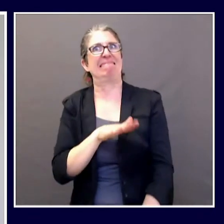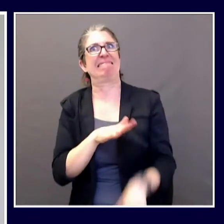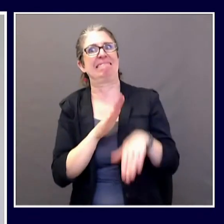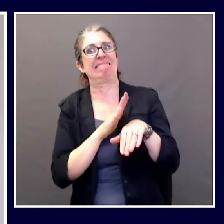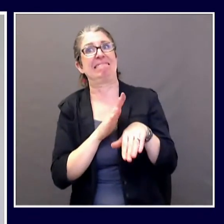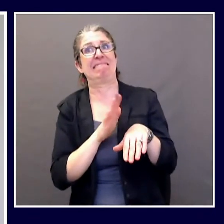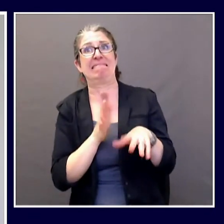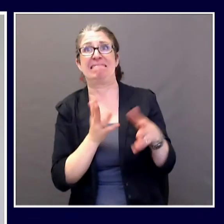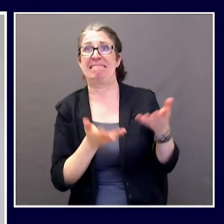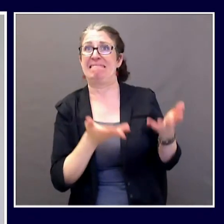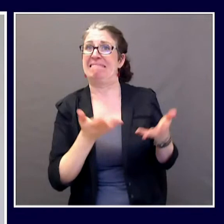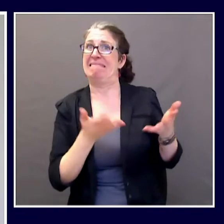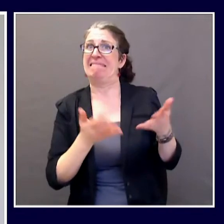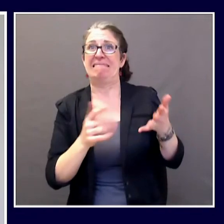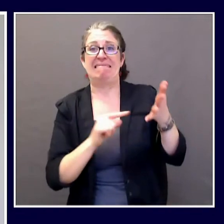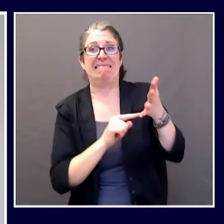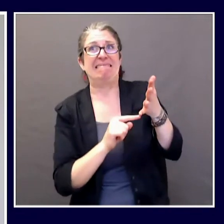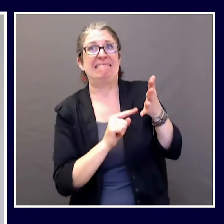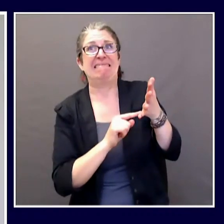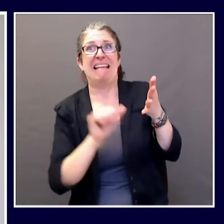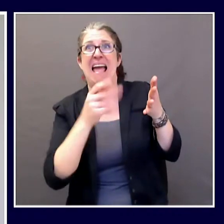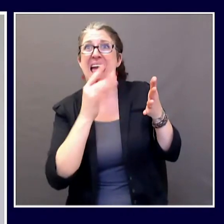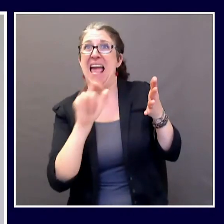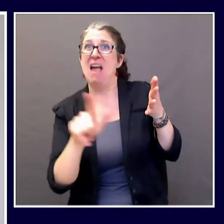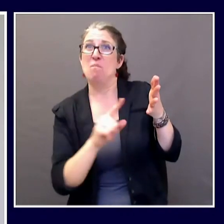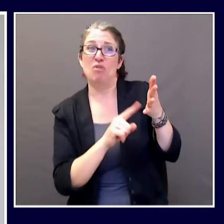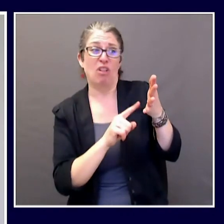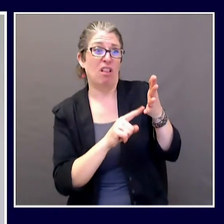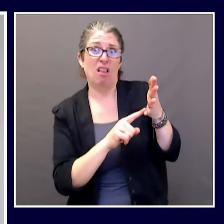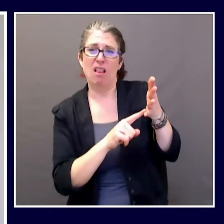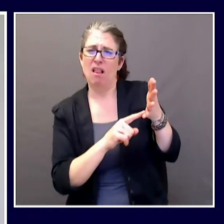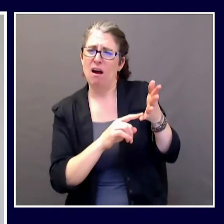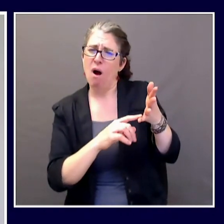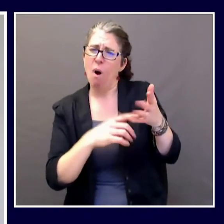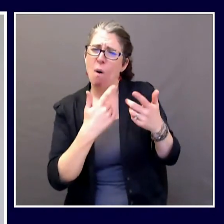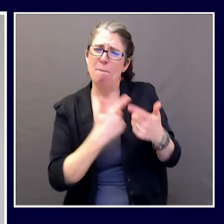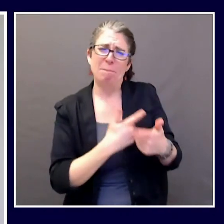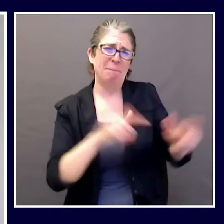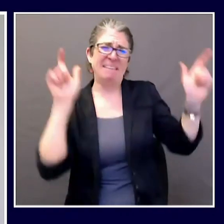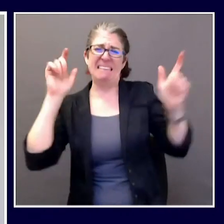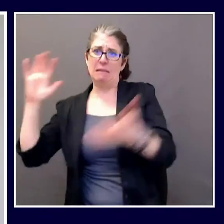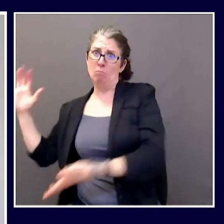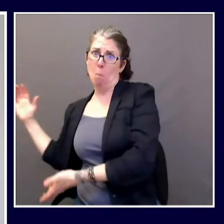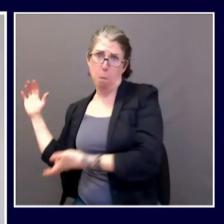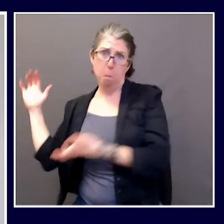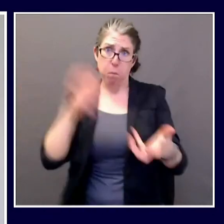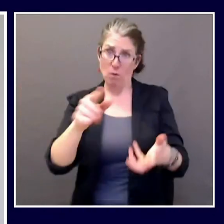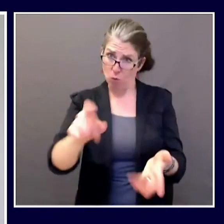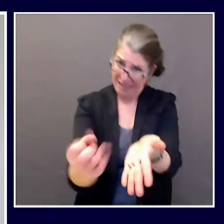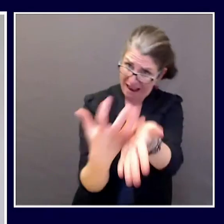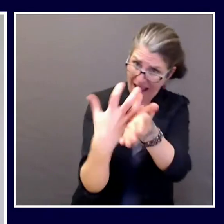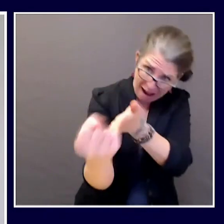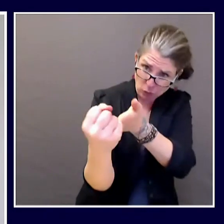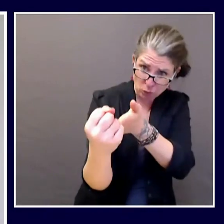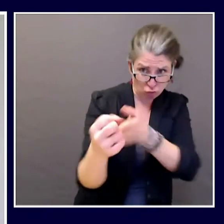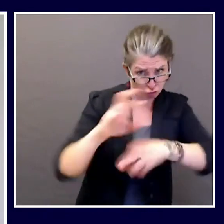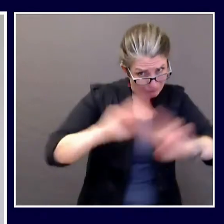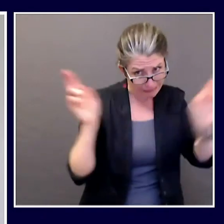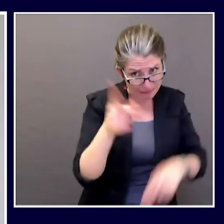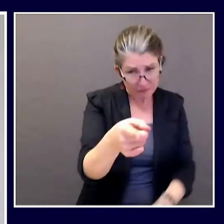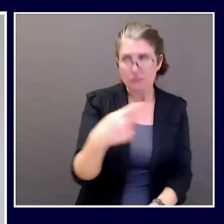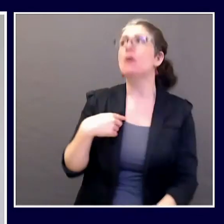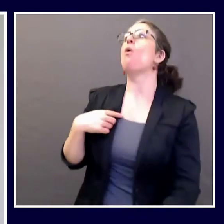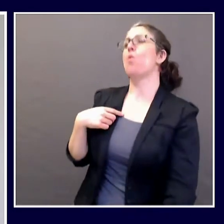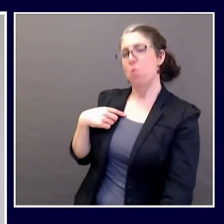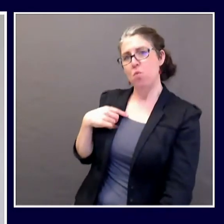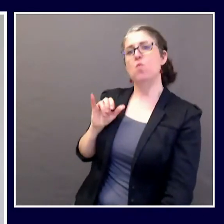into arms as quickly as possible. Okay, great. And finally, unless I'm mistaken, I